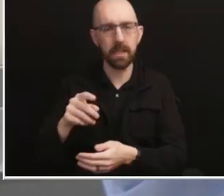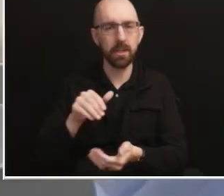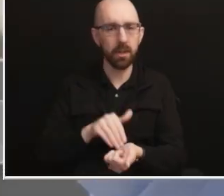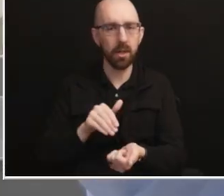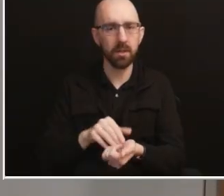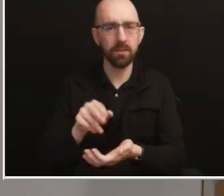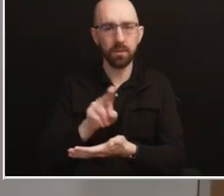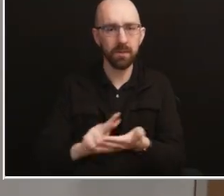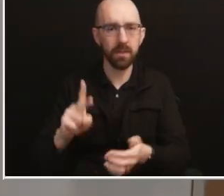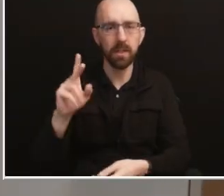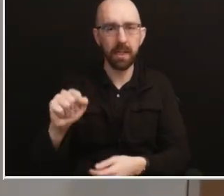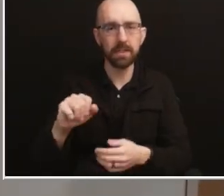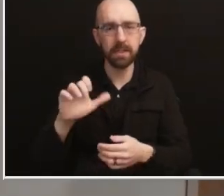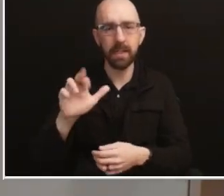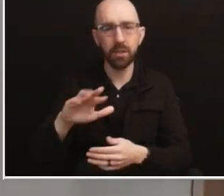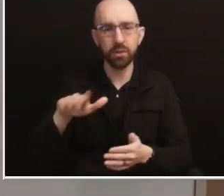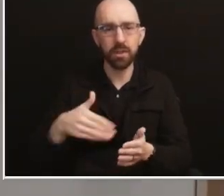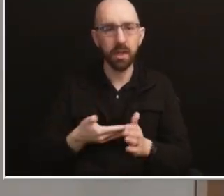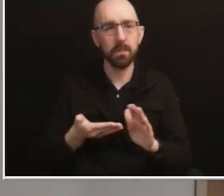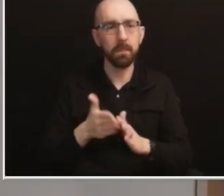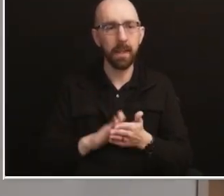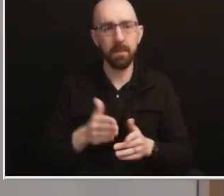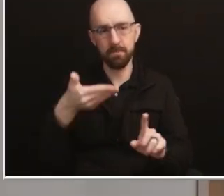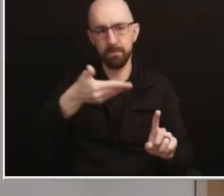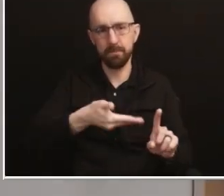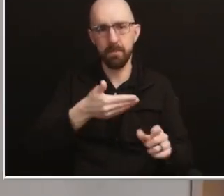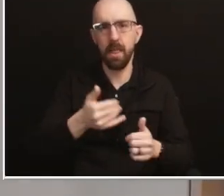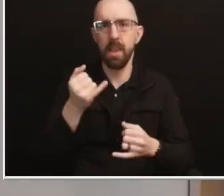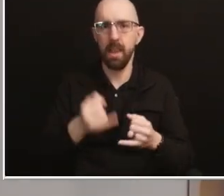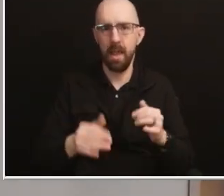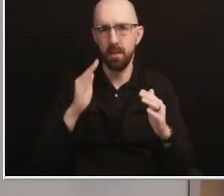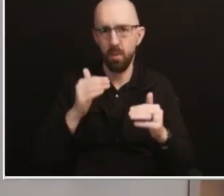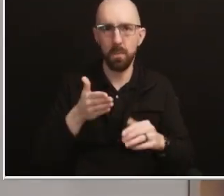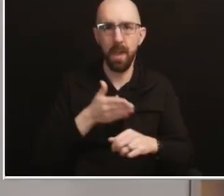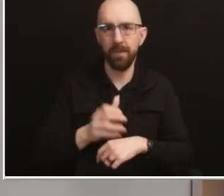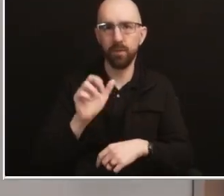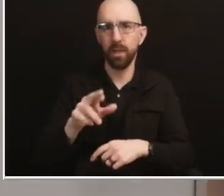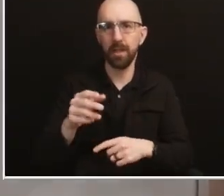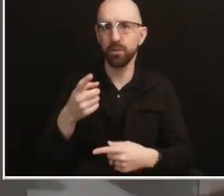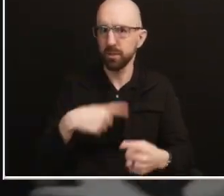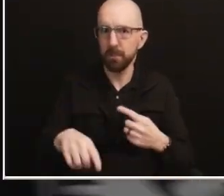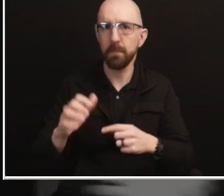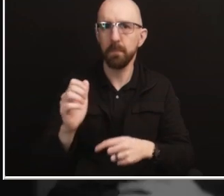became Richard Hankins' last hope after his cancer kept coming back.